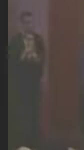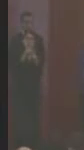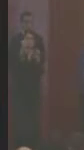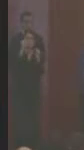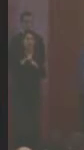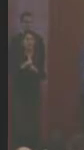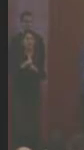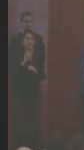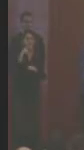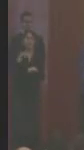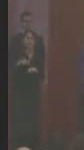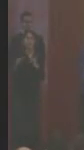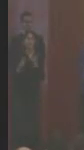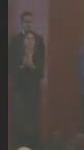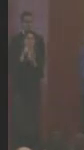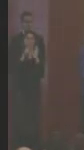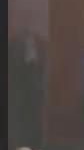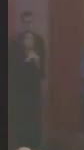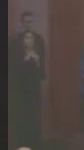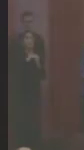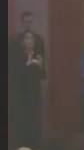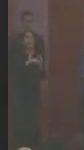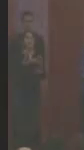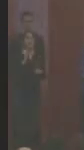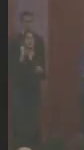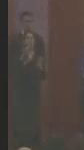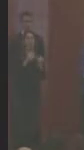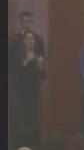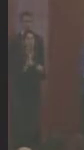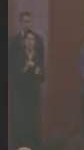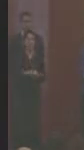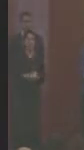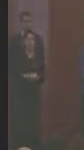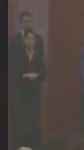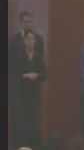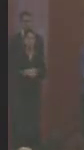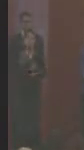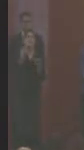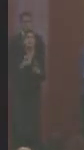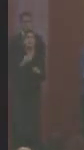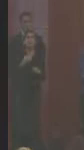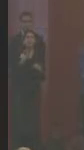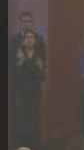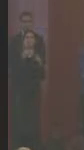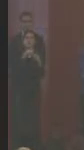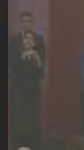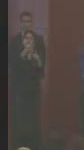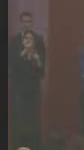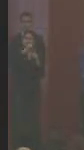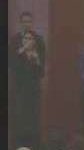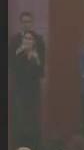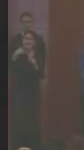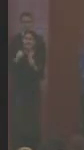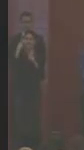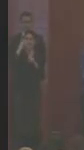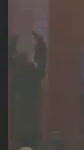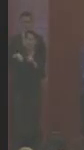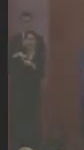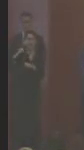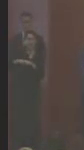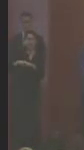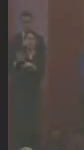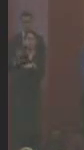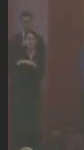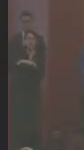are many challenges ahead of us, like reinforcing the local framework and national